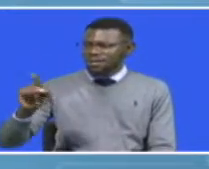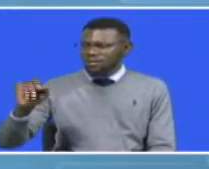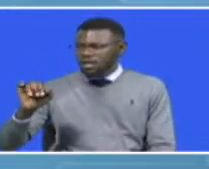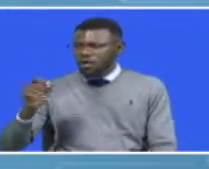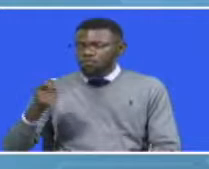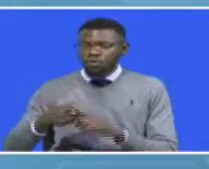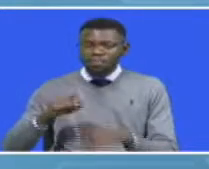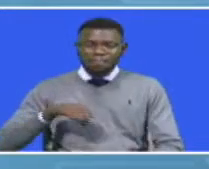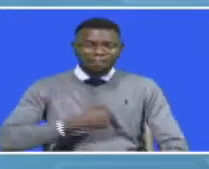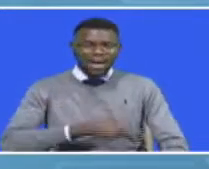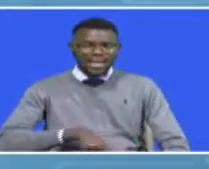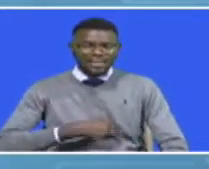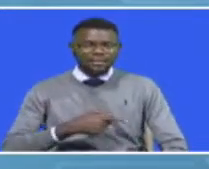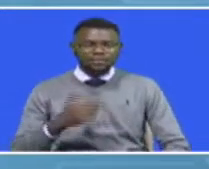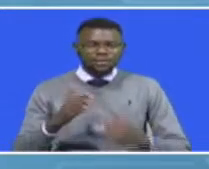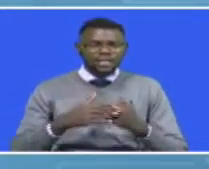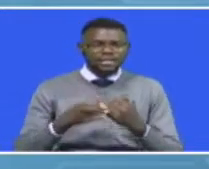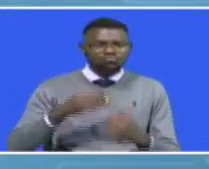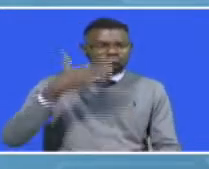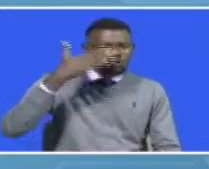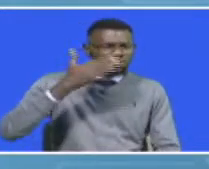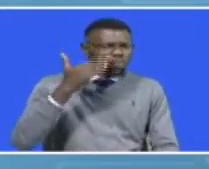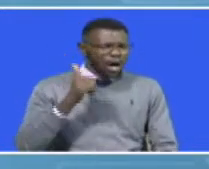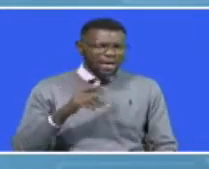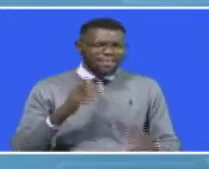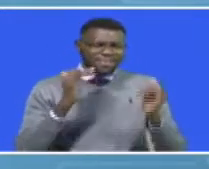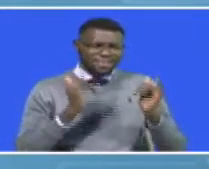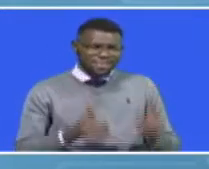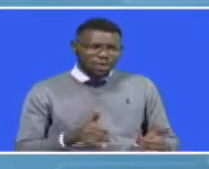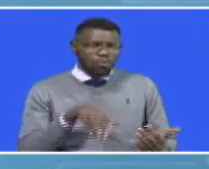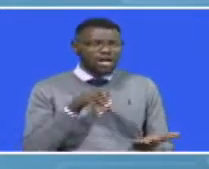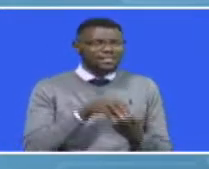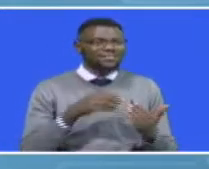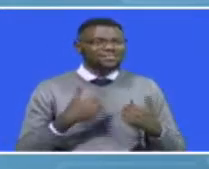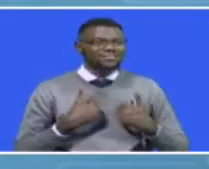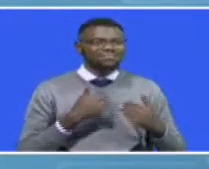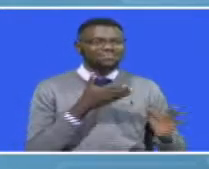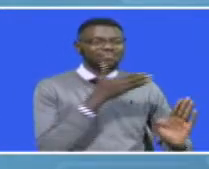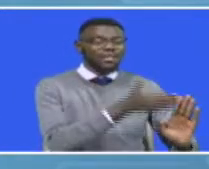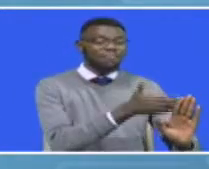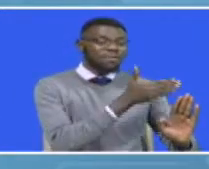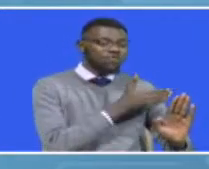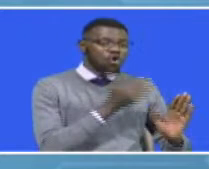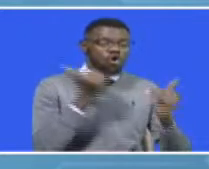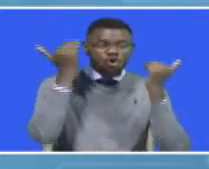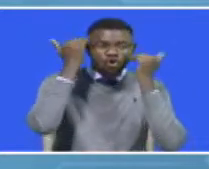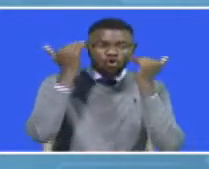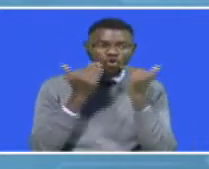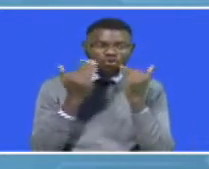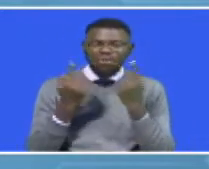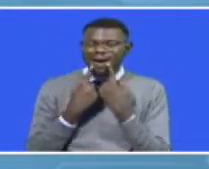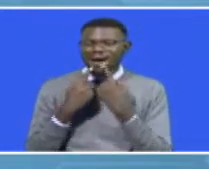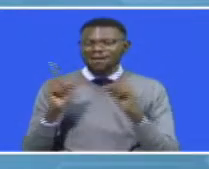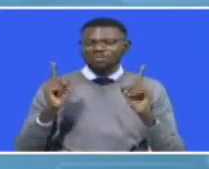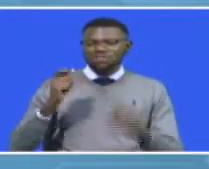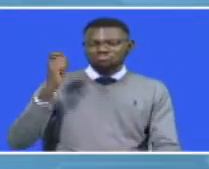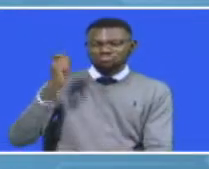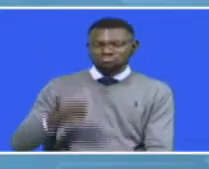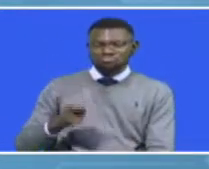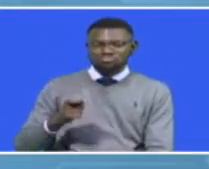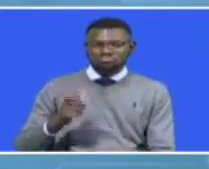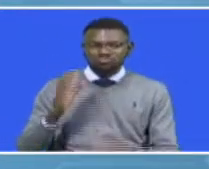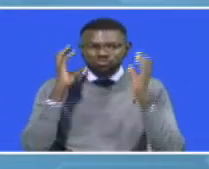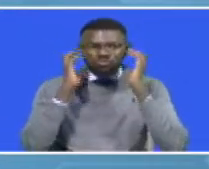days after new charges were preferred against him. This is after he was earlier released by a Malindi court and then rearrested. Tobias